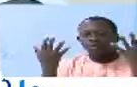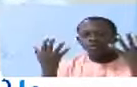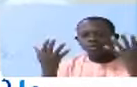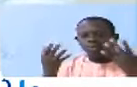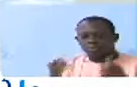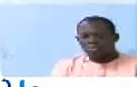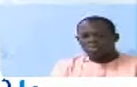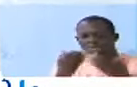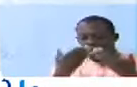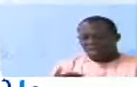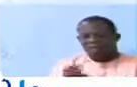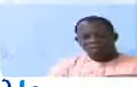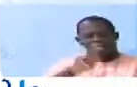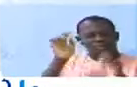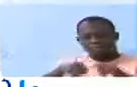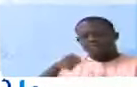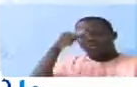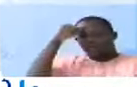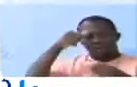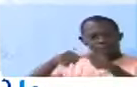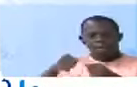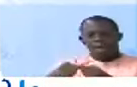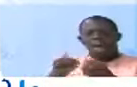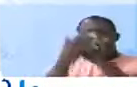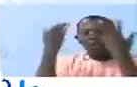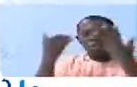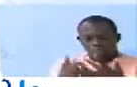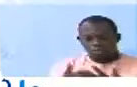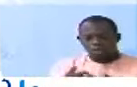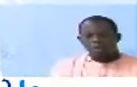Now I cannot remember the amount of people. Well,